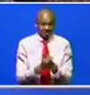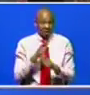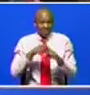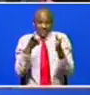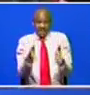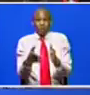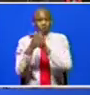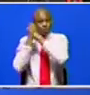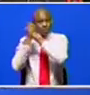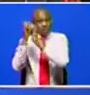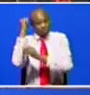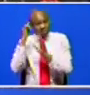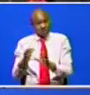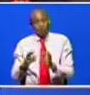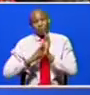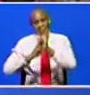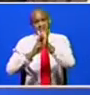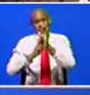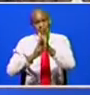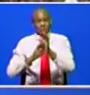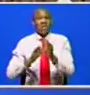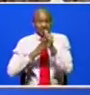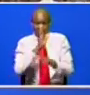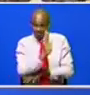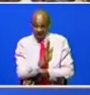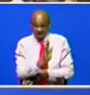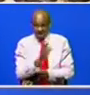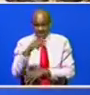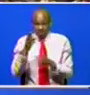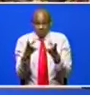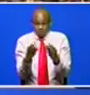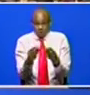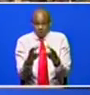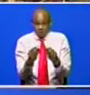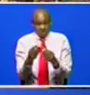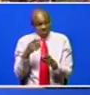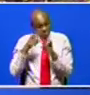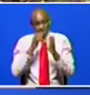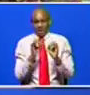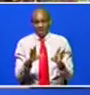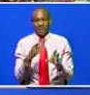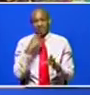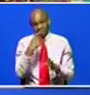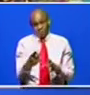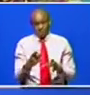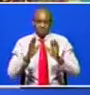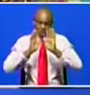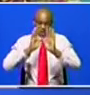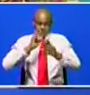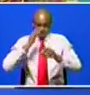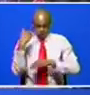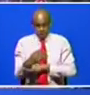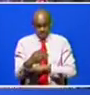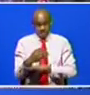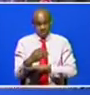some Jubilee politicians on behalf of their principals seem to have softened their stance and called for a ceasefire, even as they